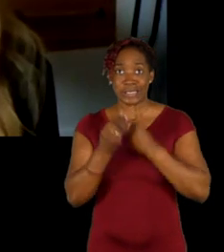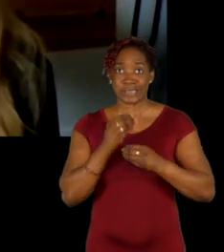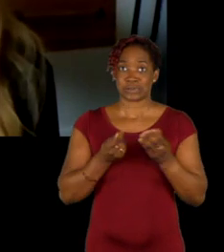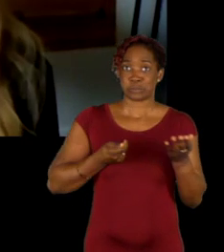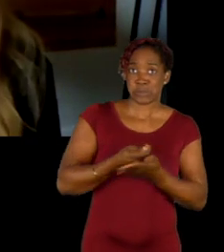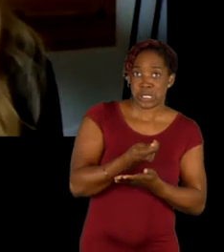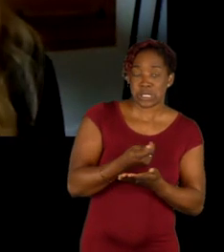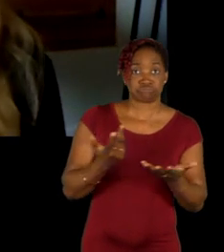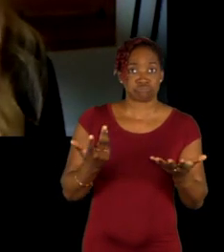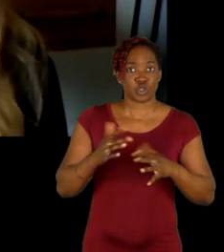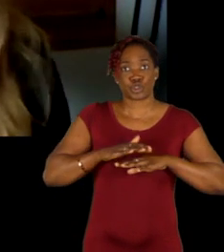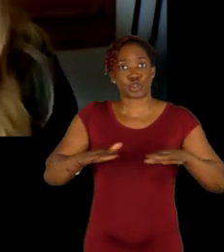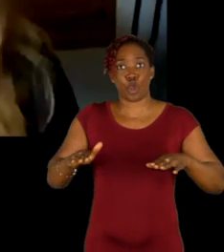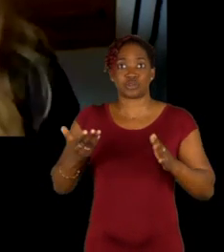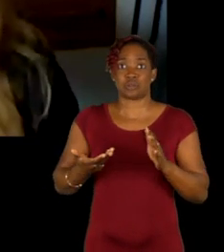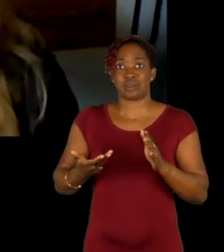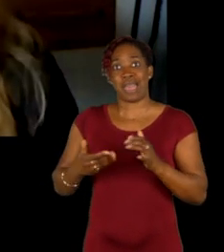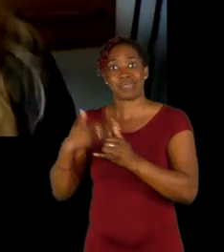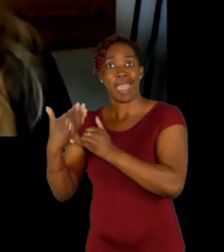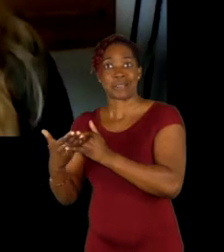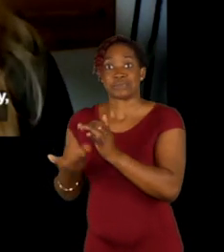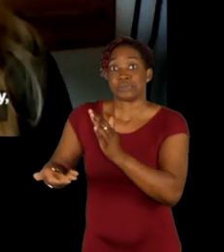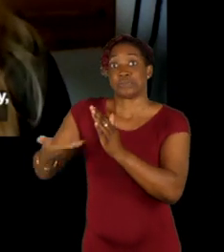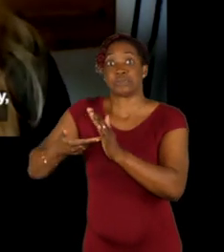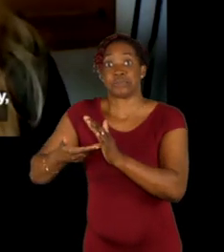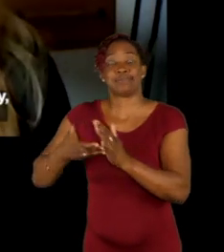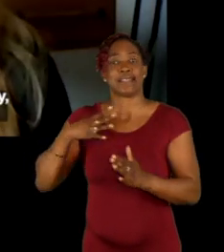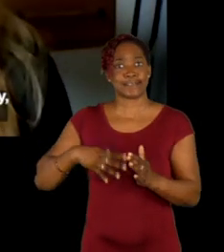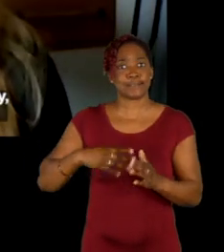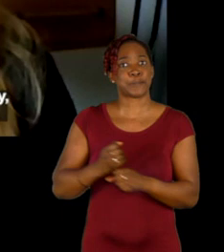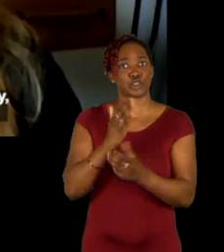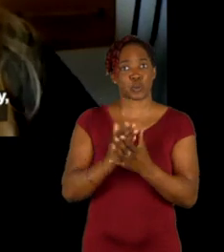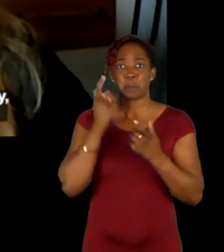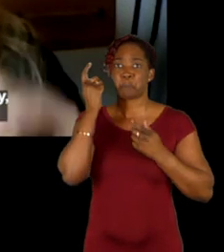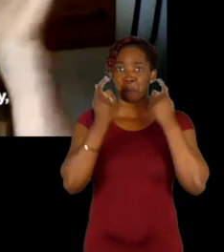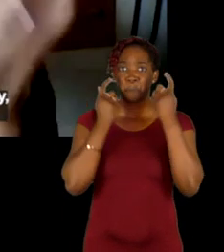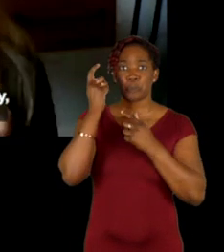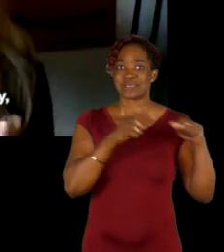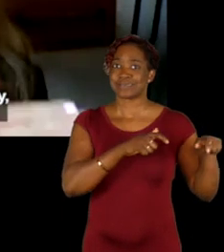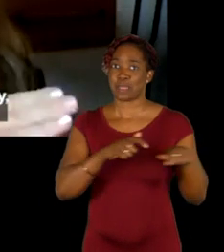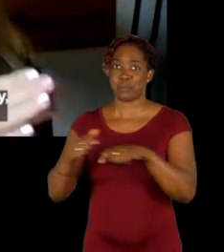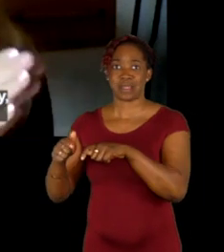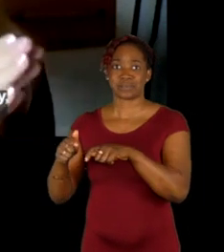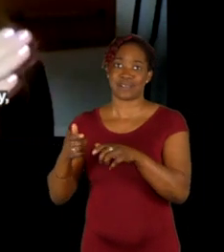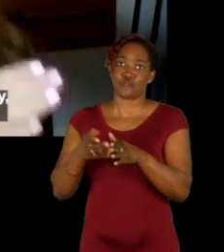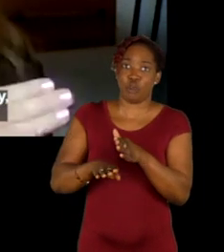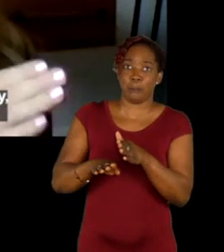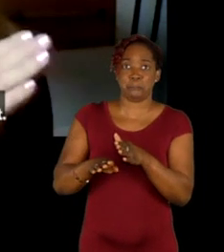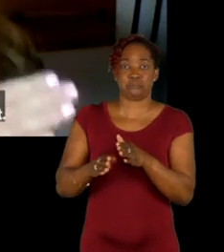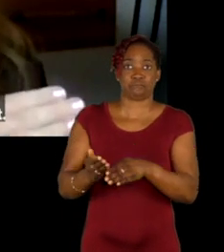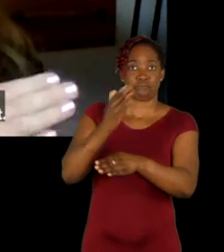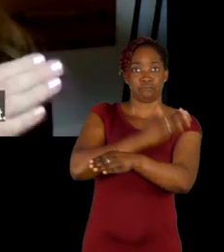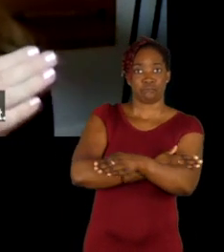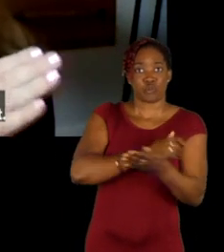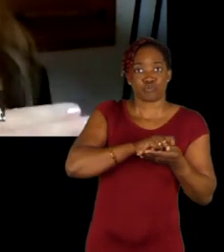buy. It's not just an add-on at the end of production. So we need to think about sustainability right from the writing stage,